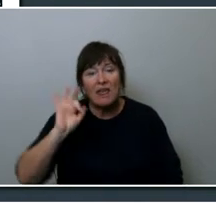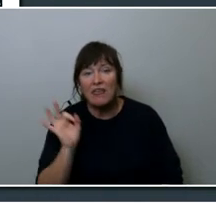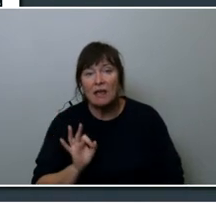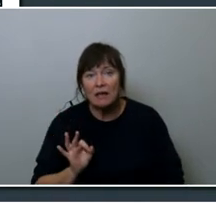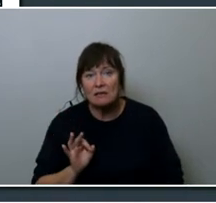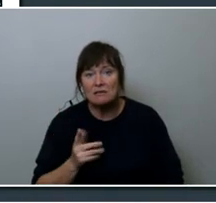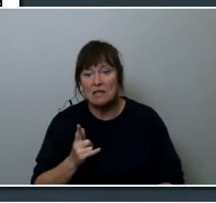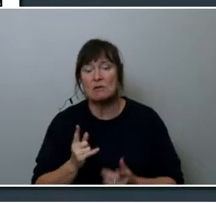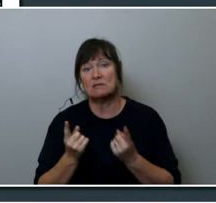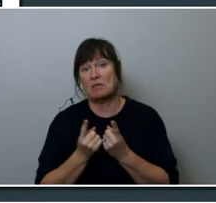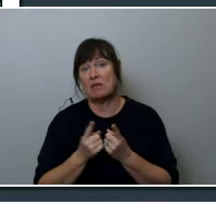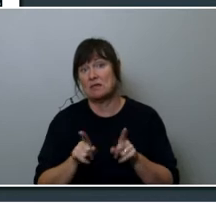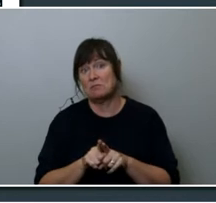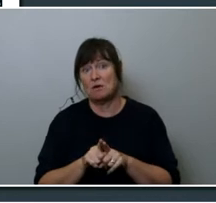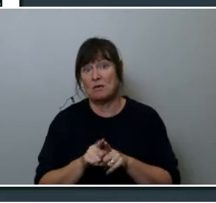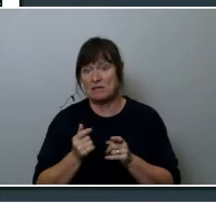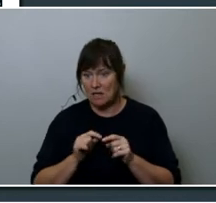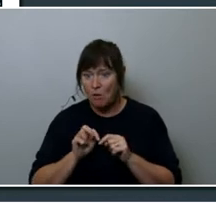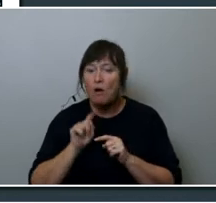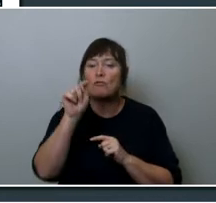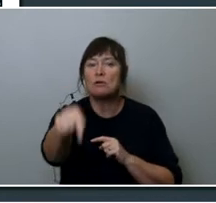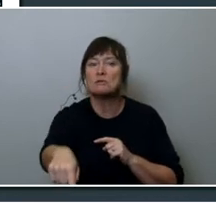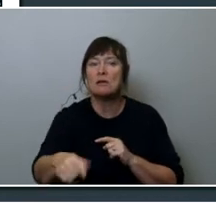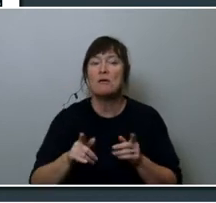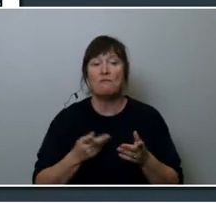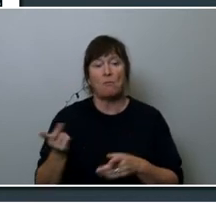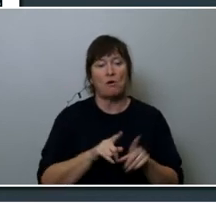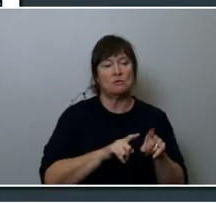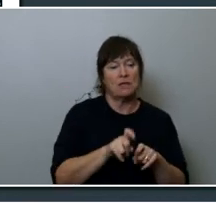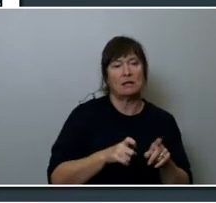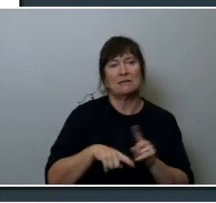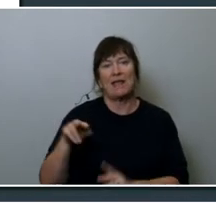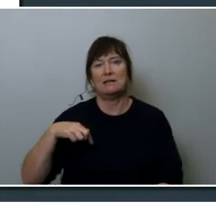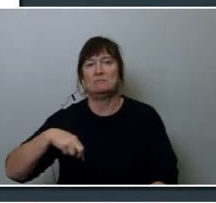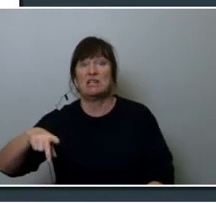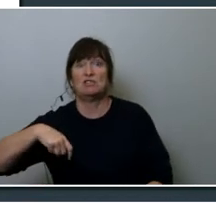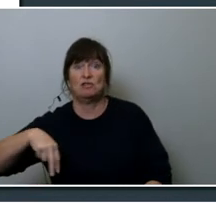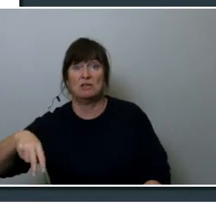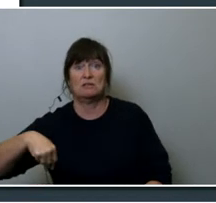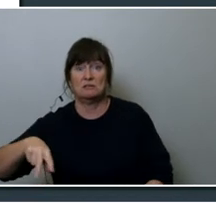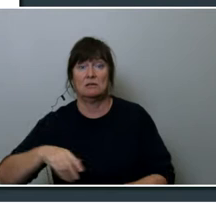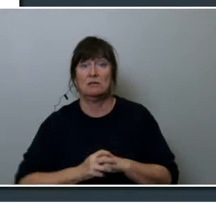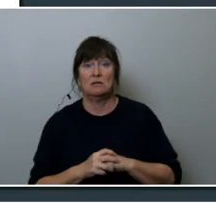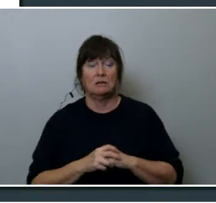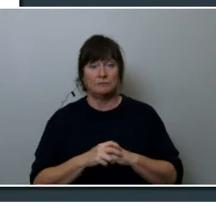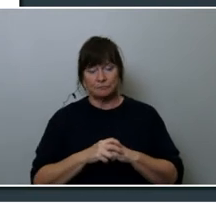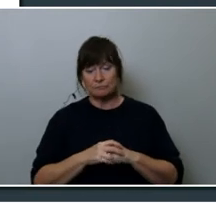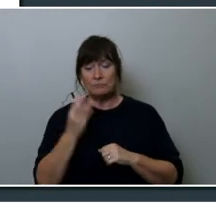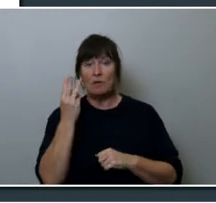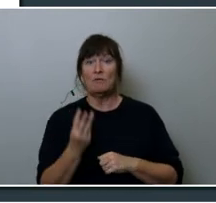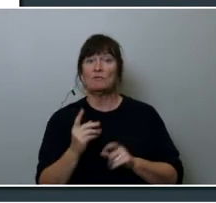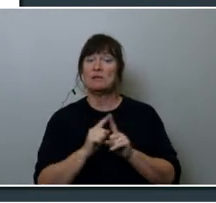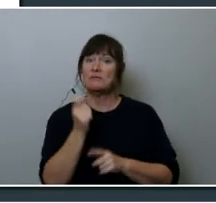school, so that's one thing that we also face, not only as cyclists, but as pedestrians. So we have three